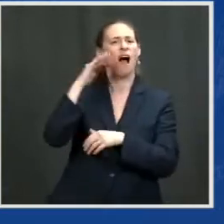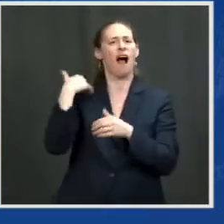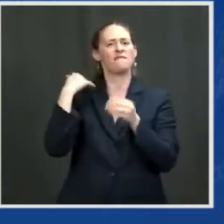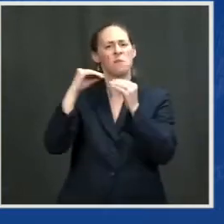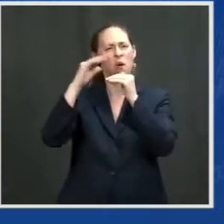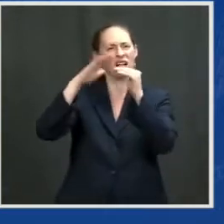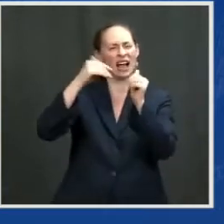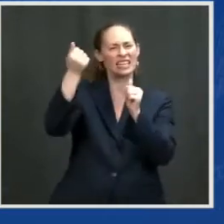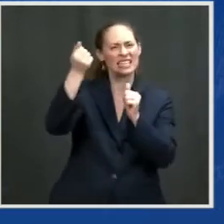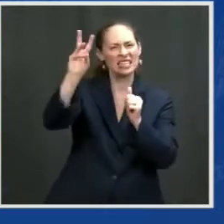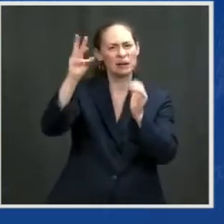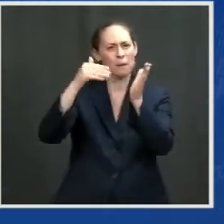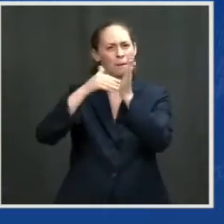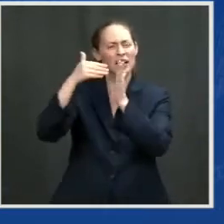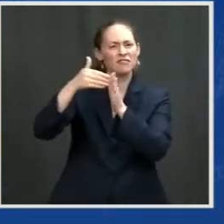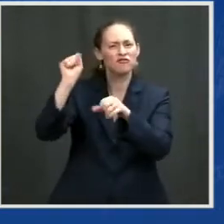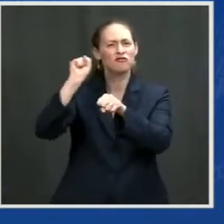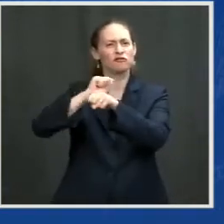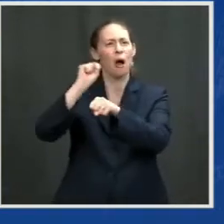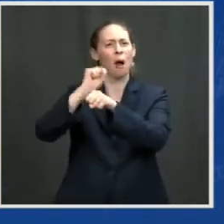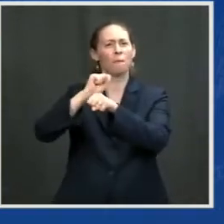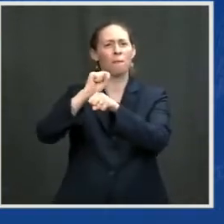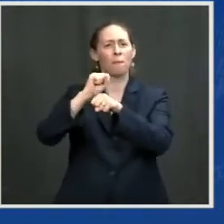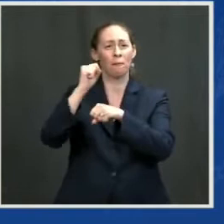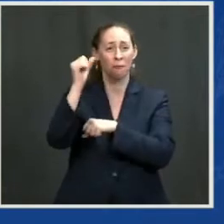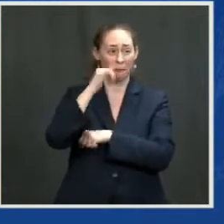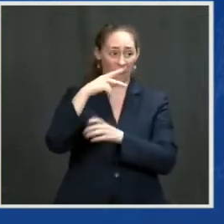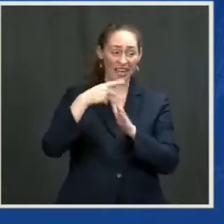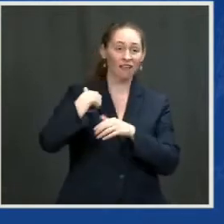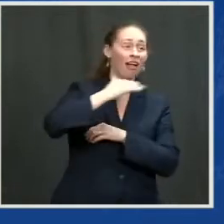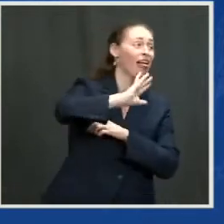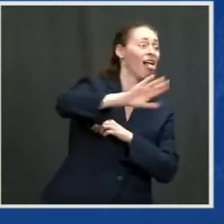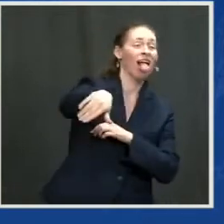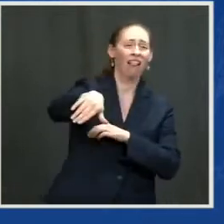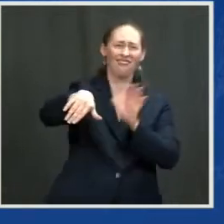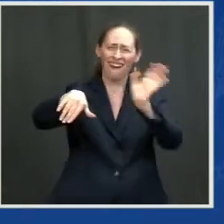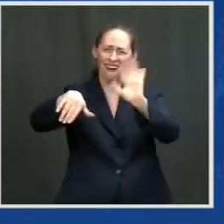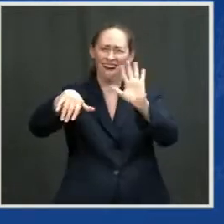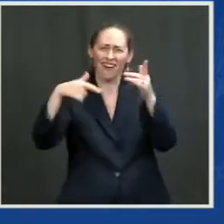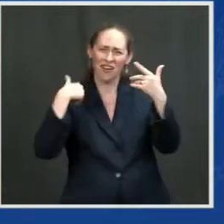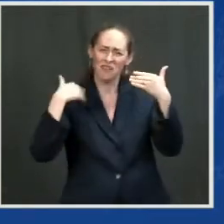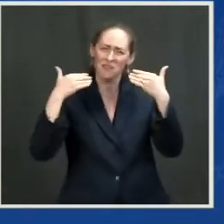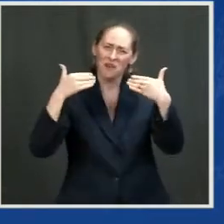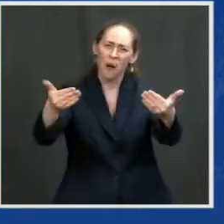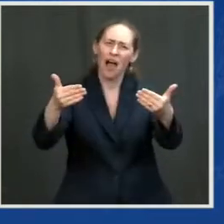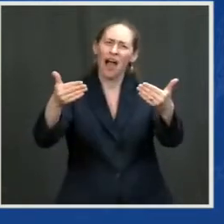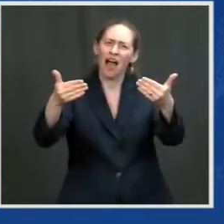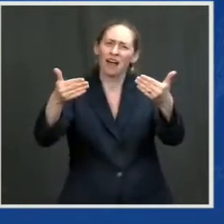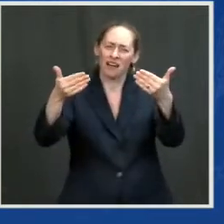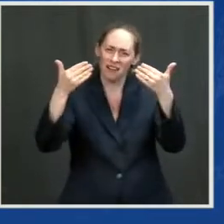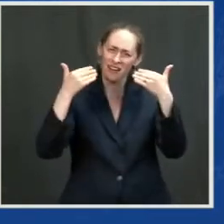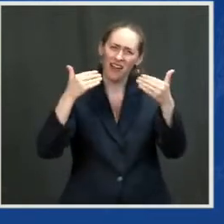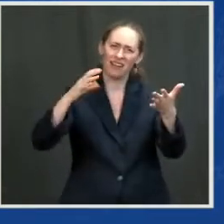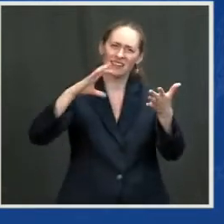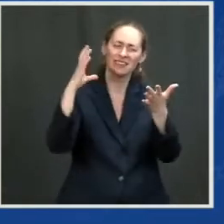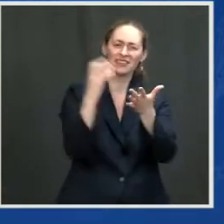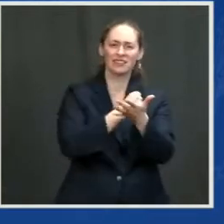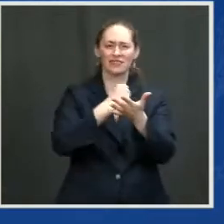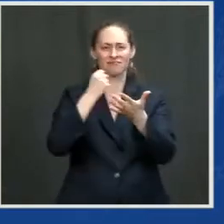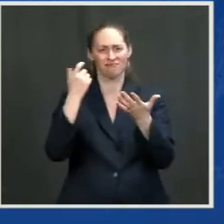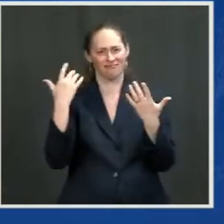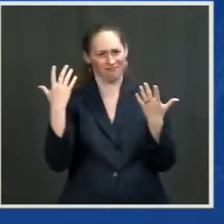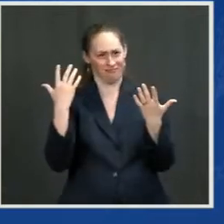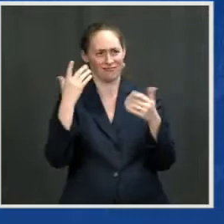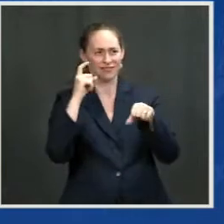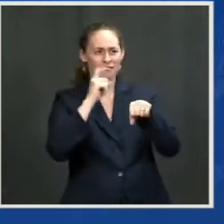afford to not do it. We can't afford to not spend the time and effort and money. Let me explain how we pay for this,